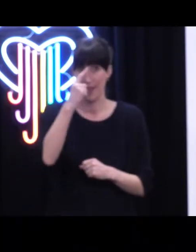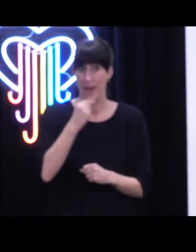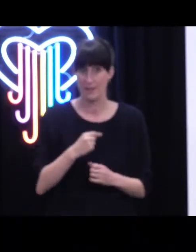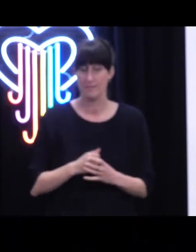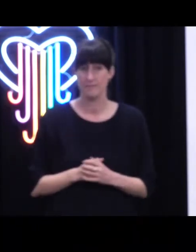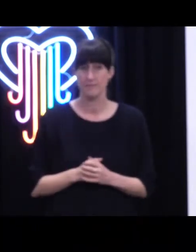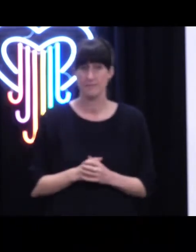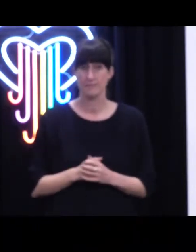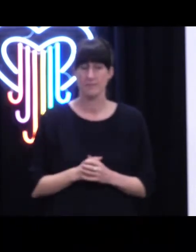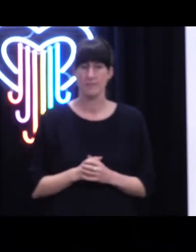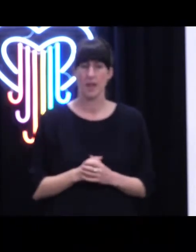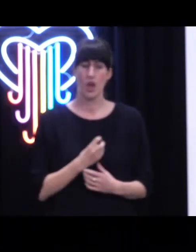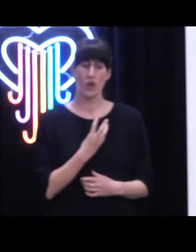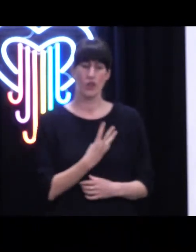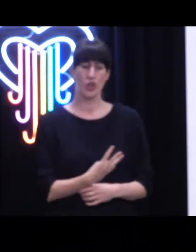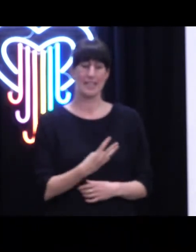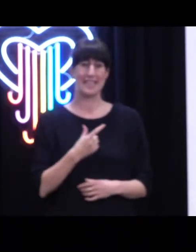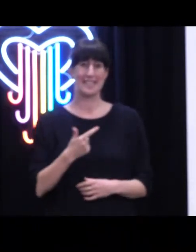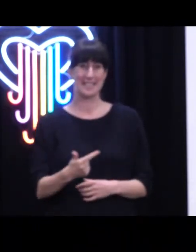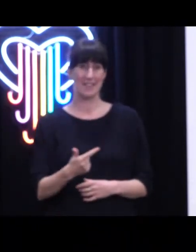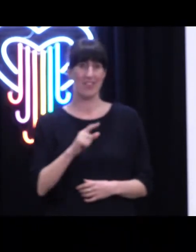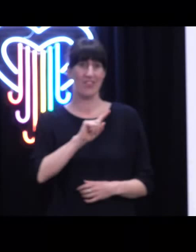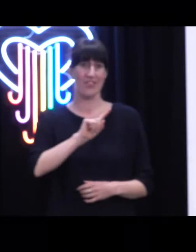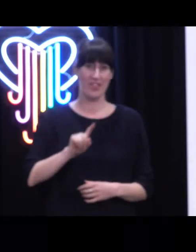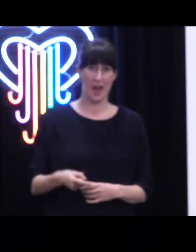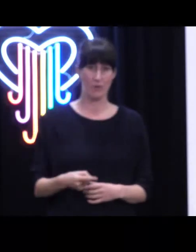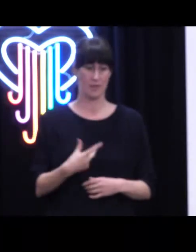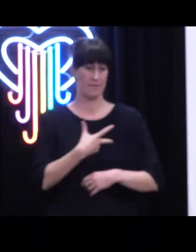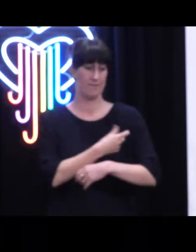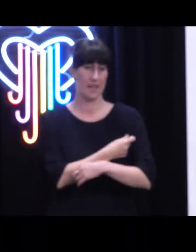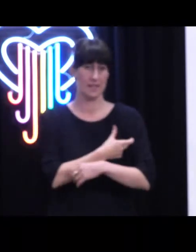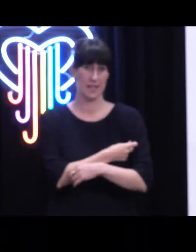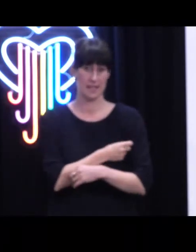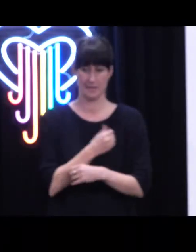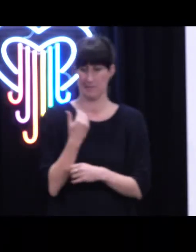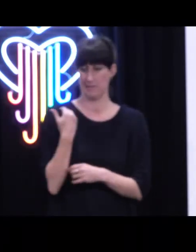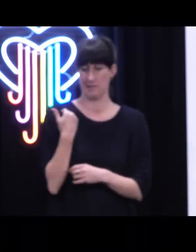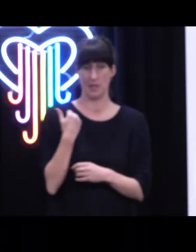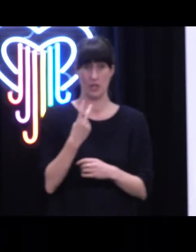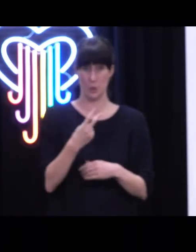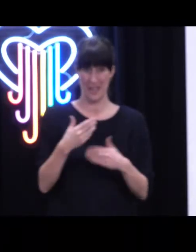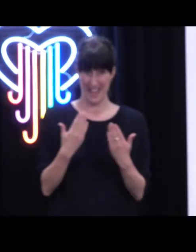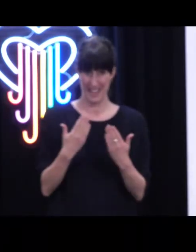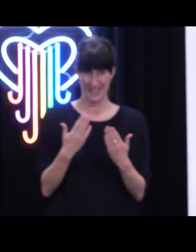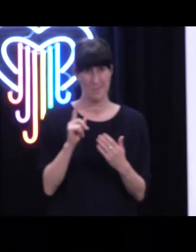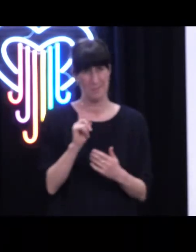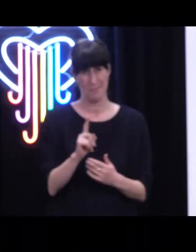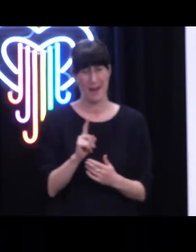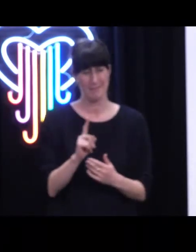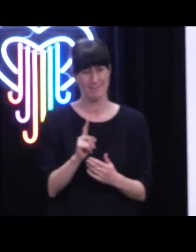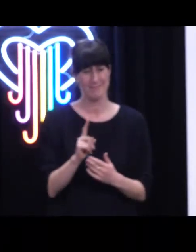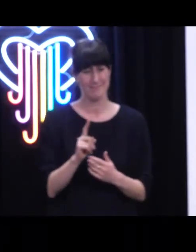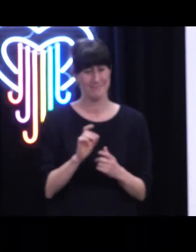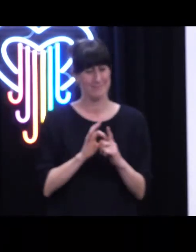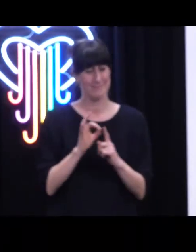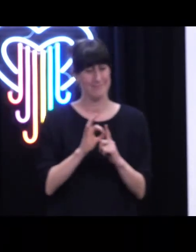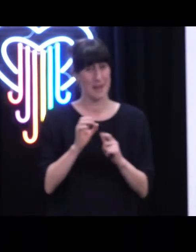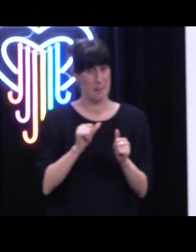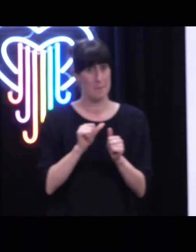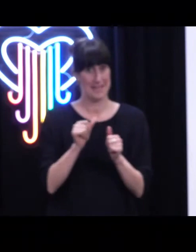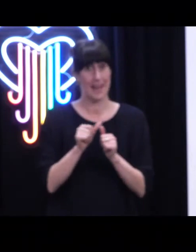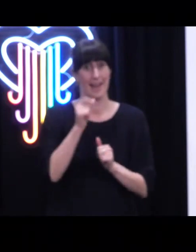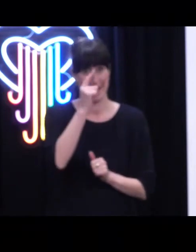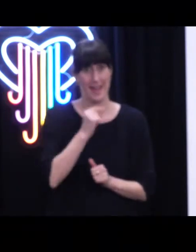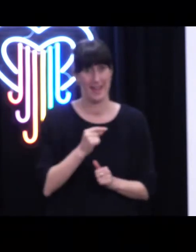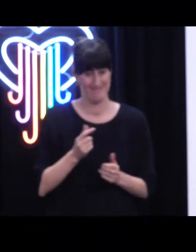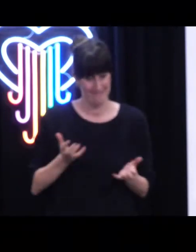Nearly 37,000 first doses were delivered in Auckland in the last 2 days, but we need to do even better again. For those of you who are yet